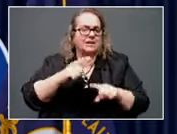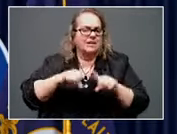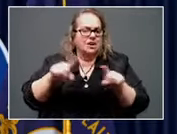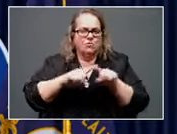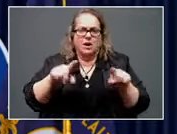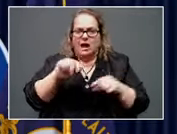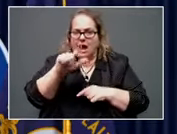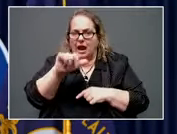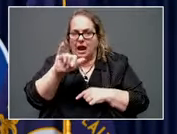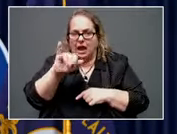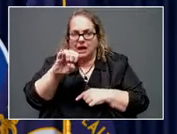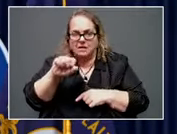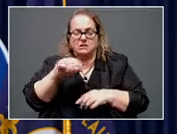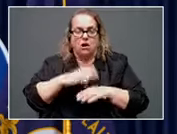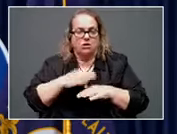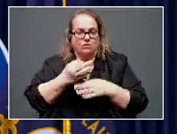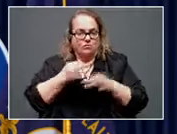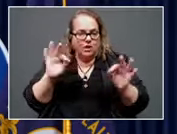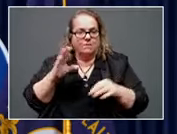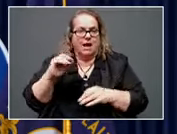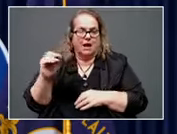freedom and democracy.